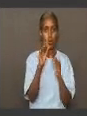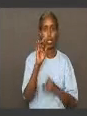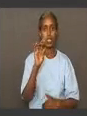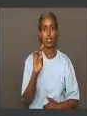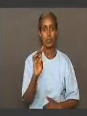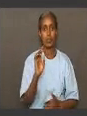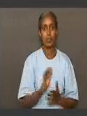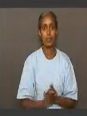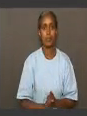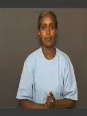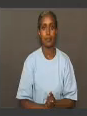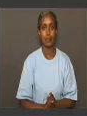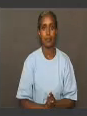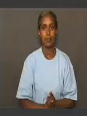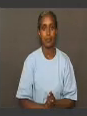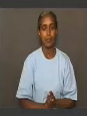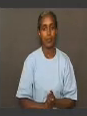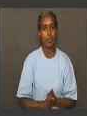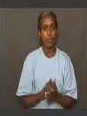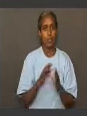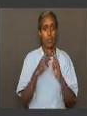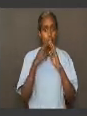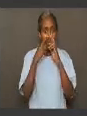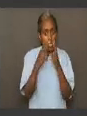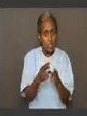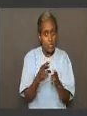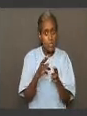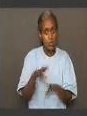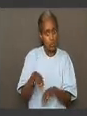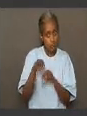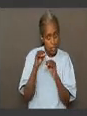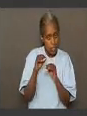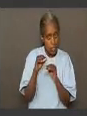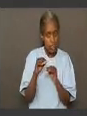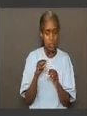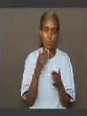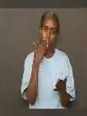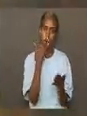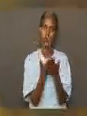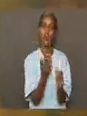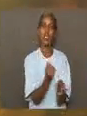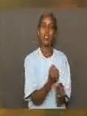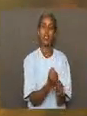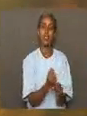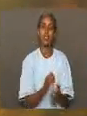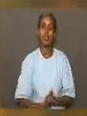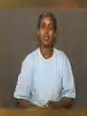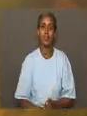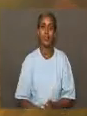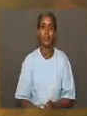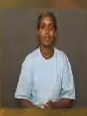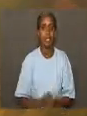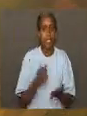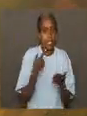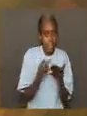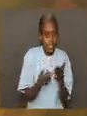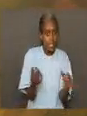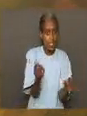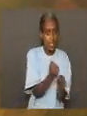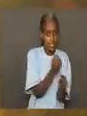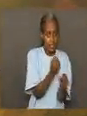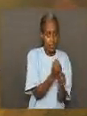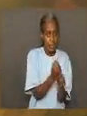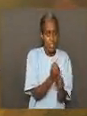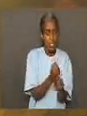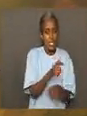7. Were these your answers, students? Well done! In the activity,